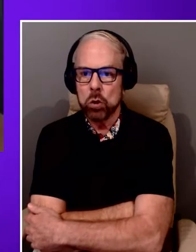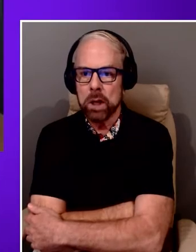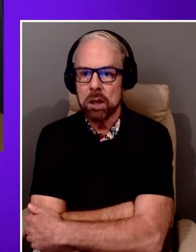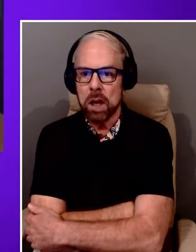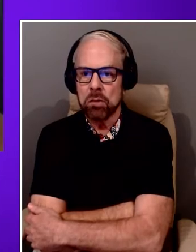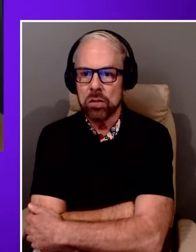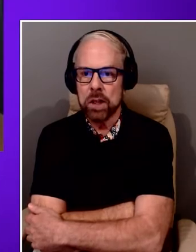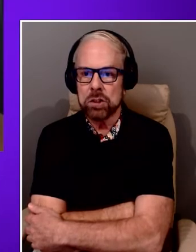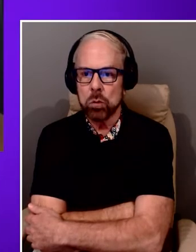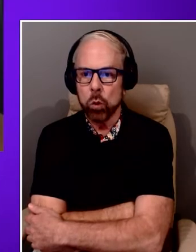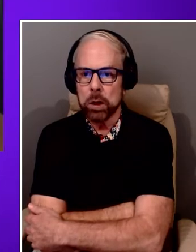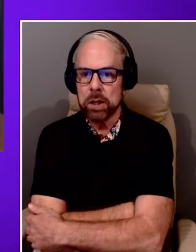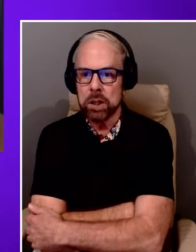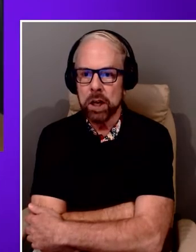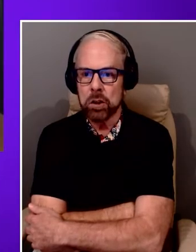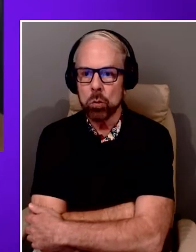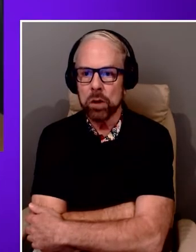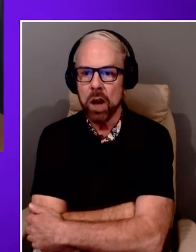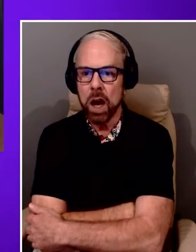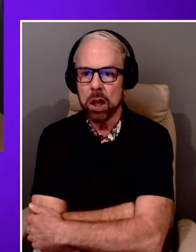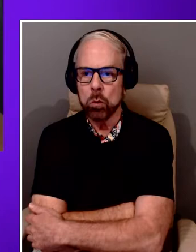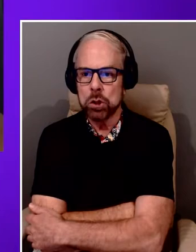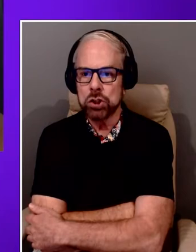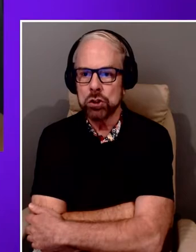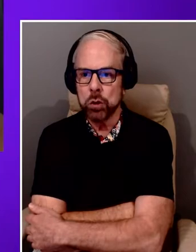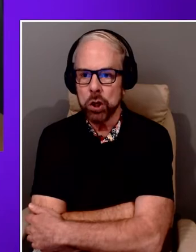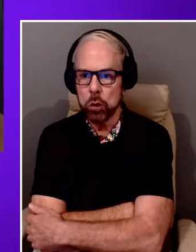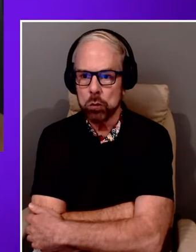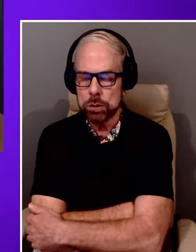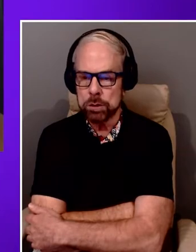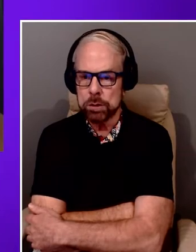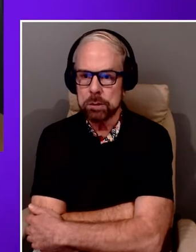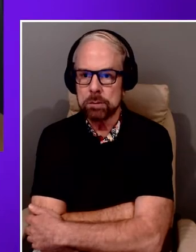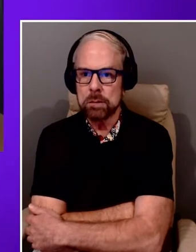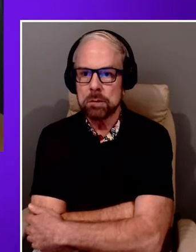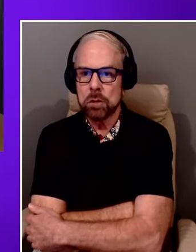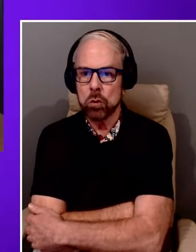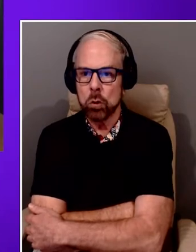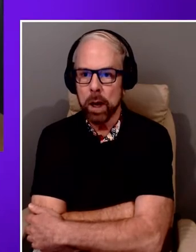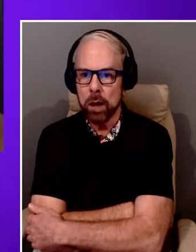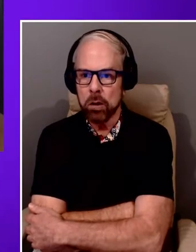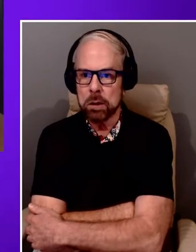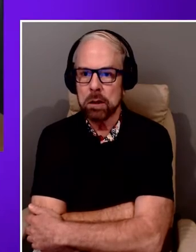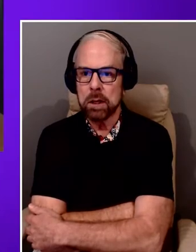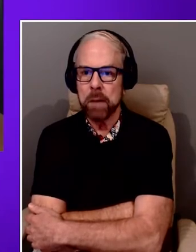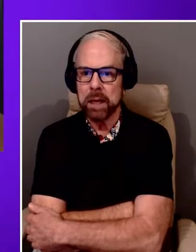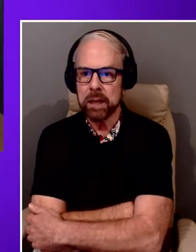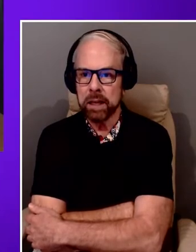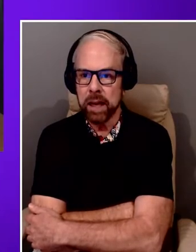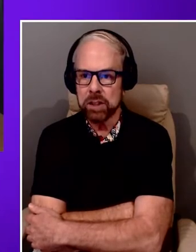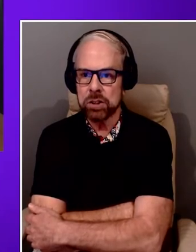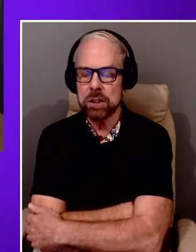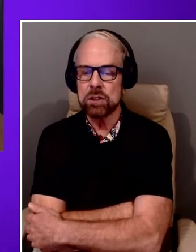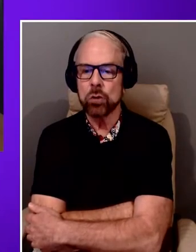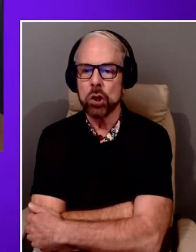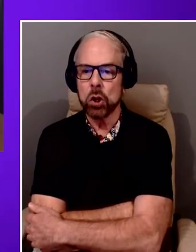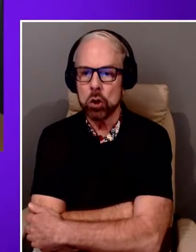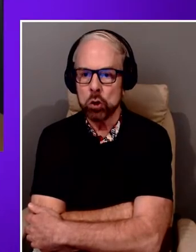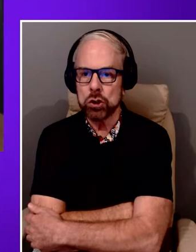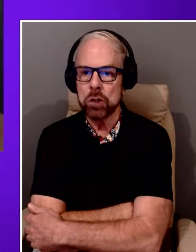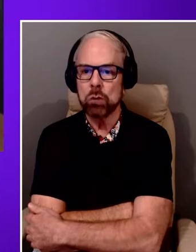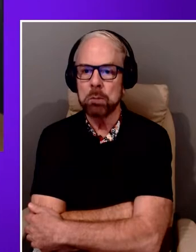And I'm doing a lot of things and working together with Hollywood studios throughout, making connections